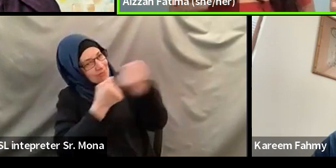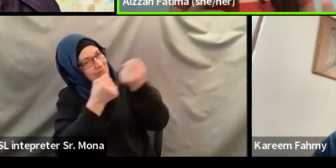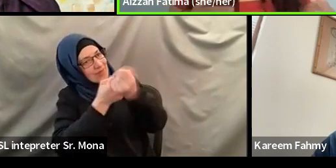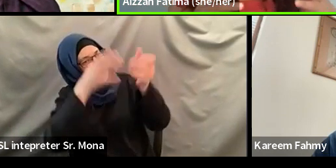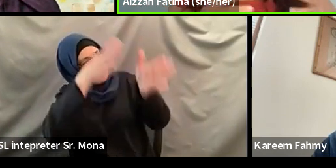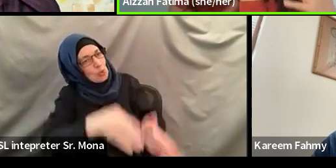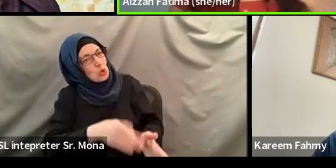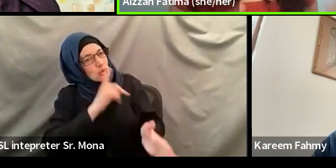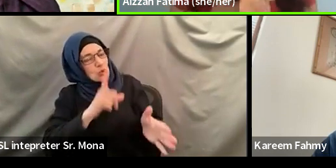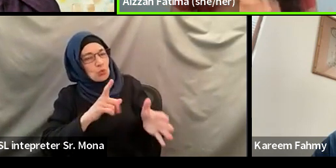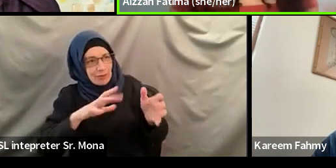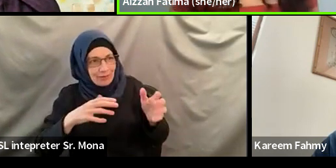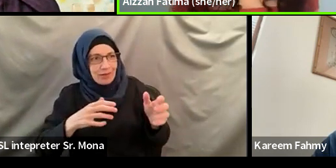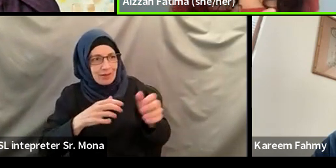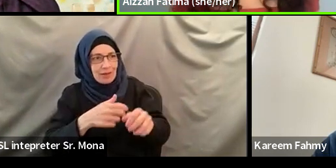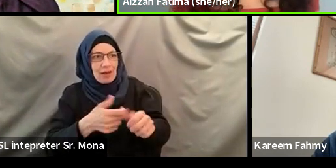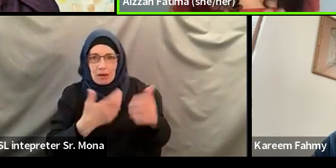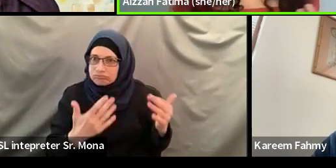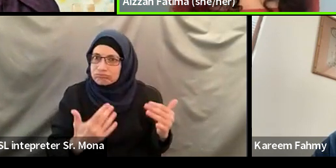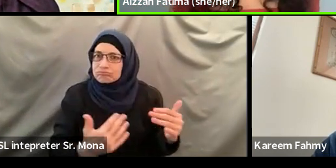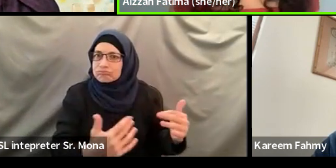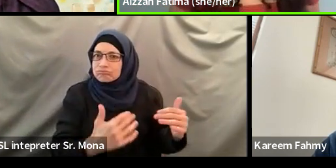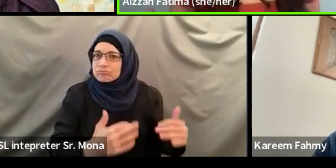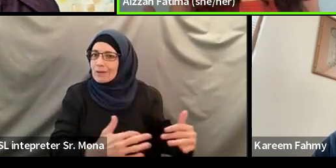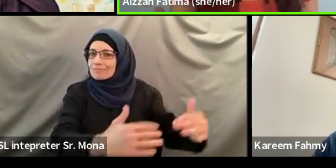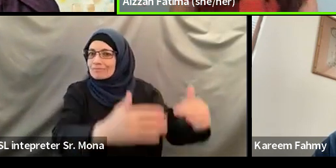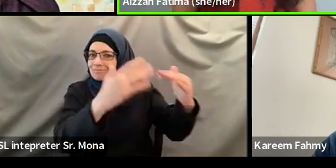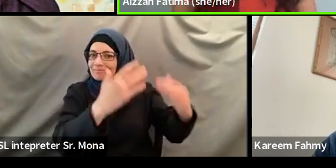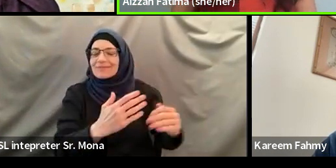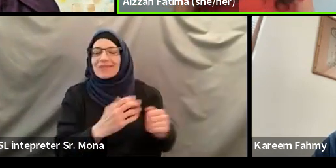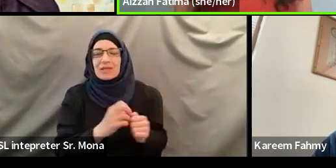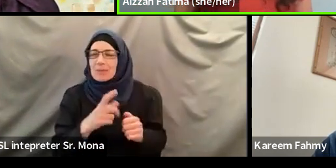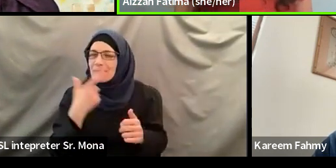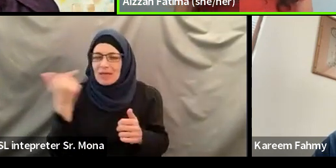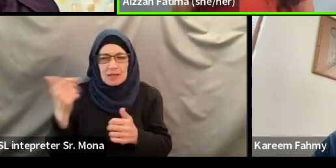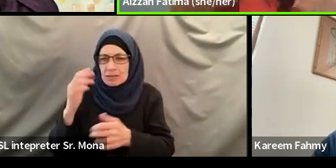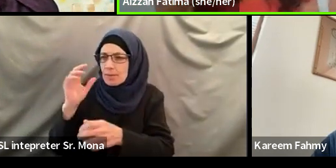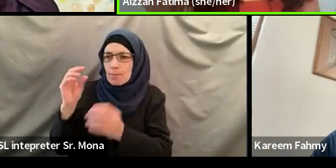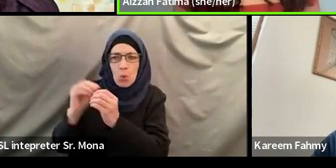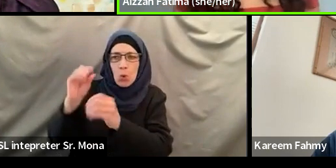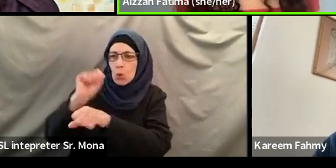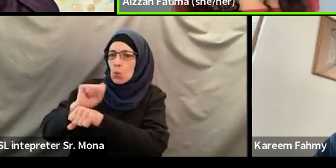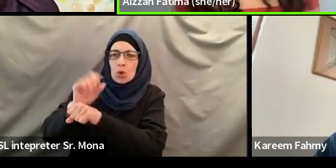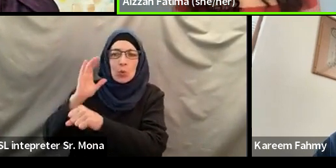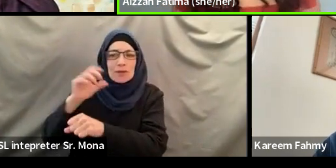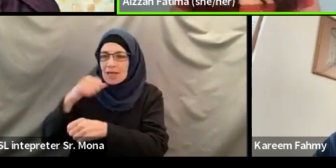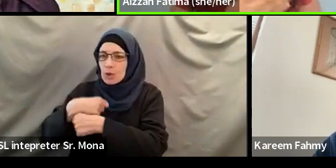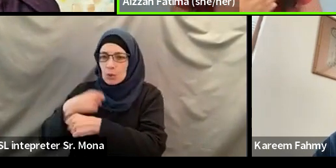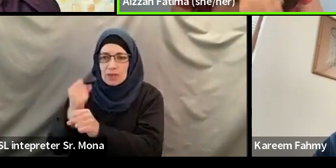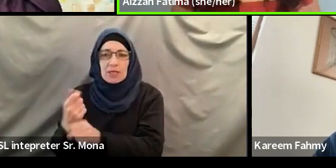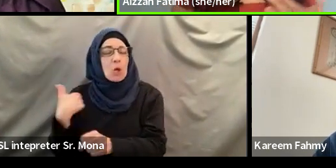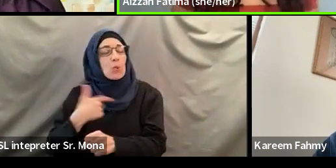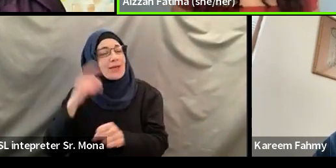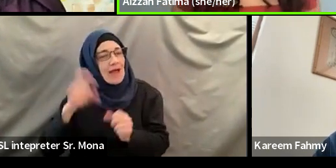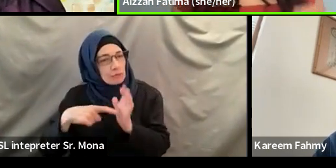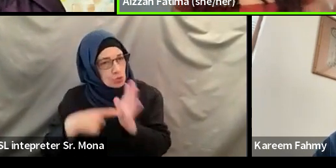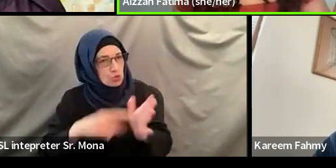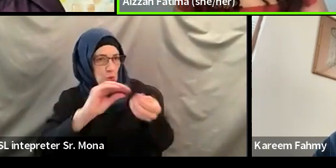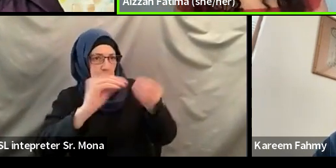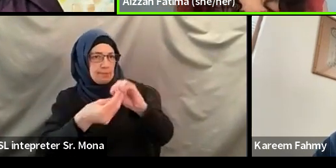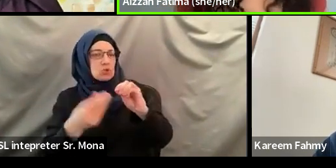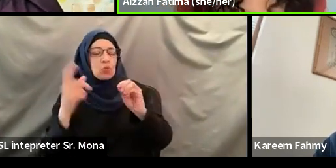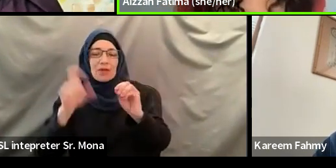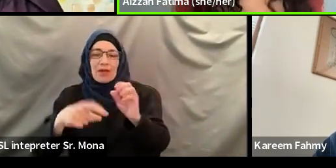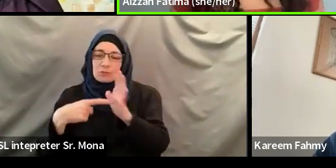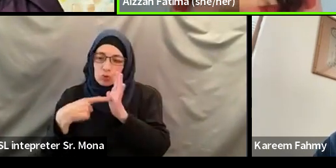support them, because more work will not get created. It's just, we have to show numbers. We have to show that the Muslim communities is interested in